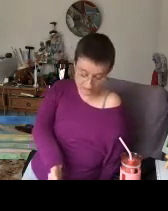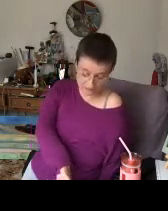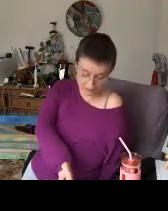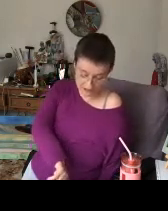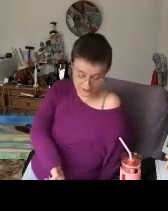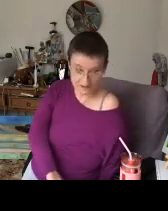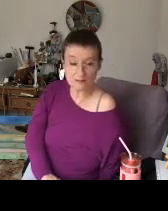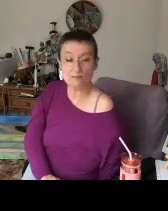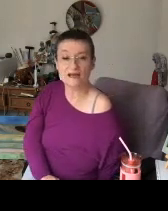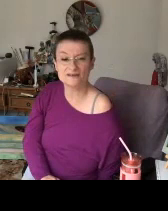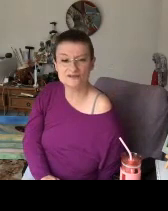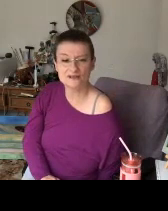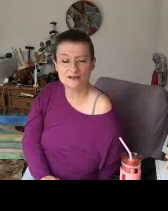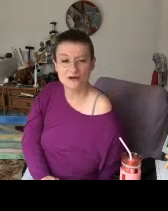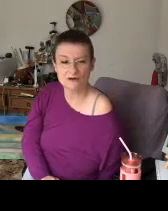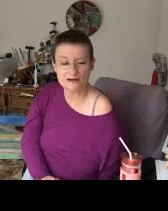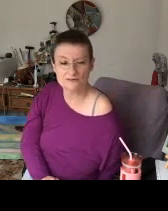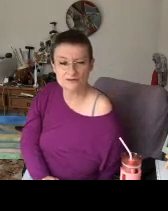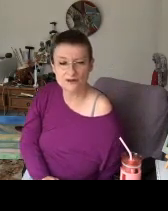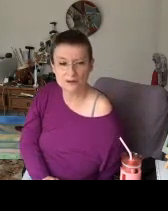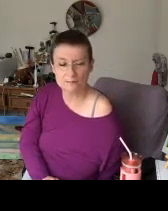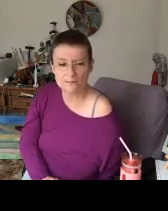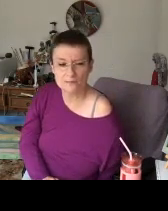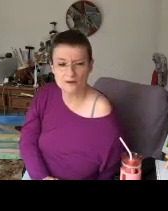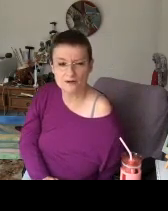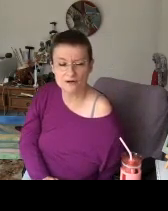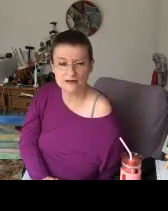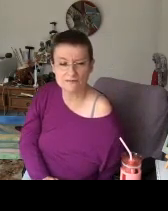and she often creates campaigns around